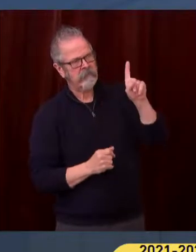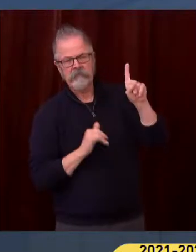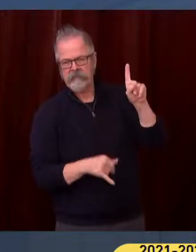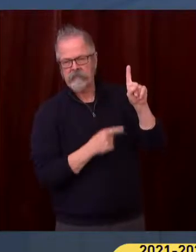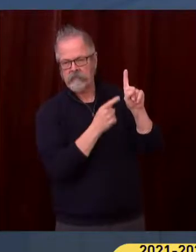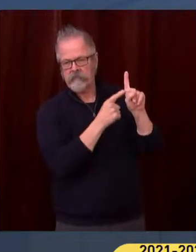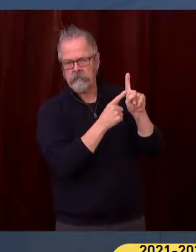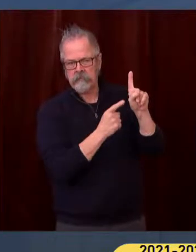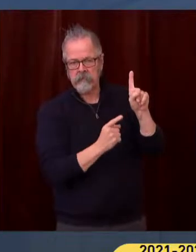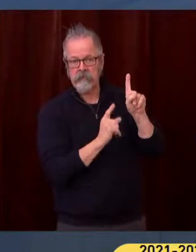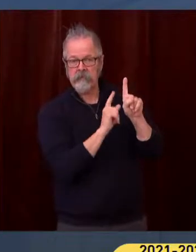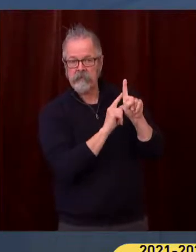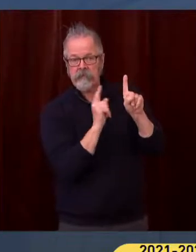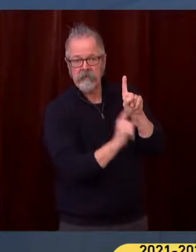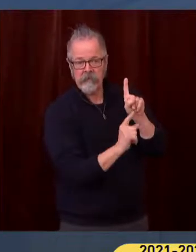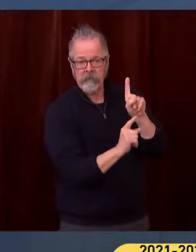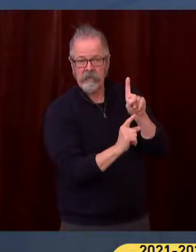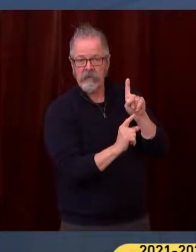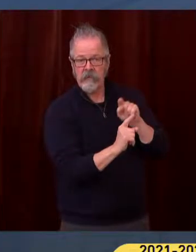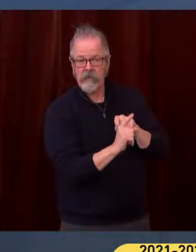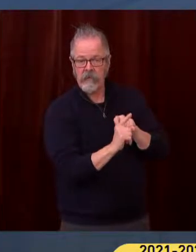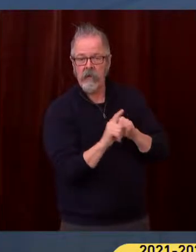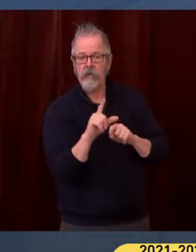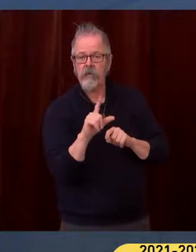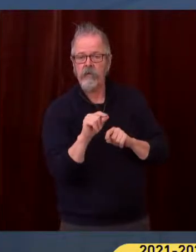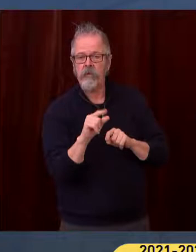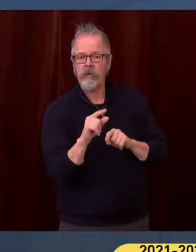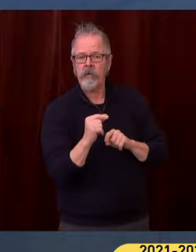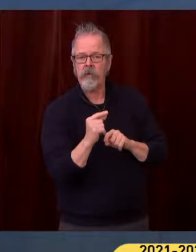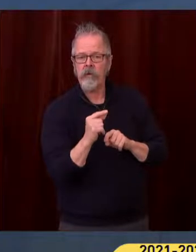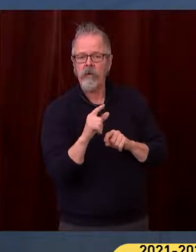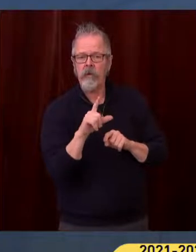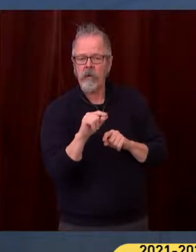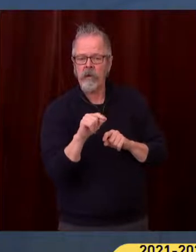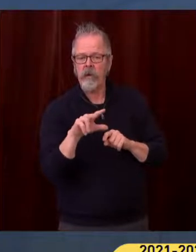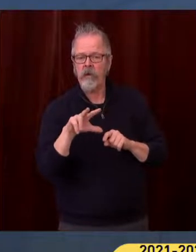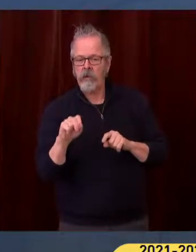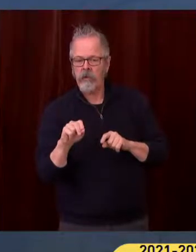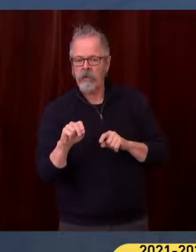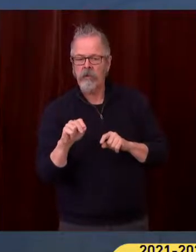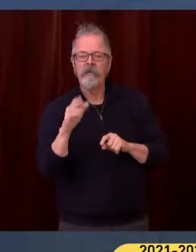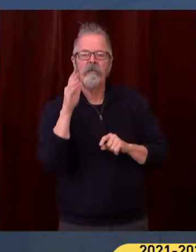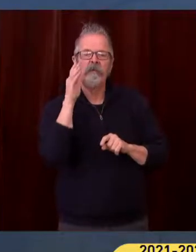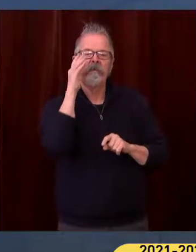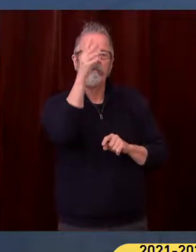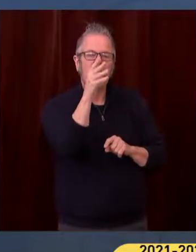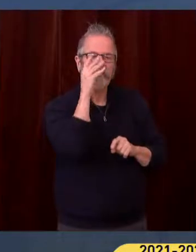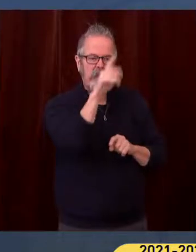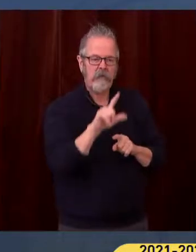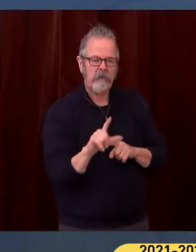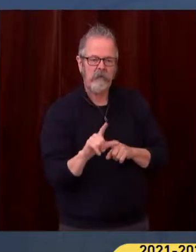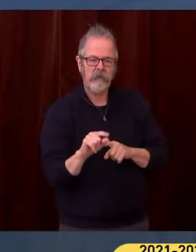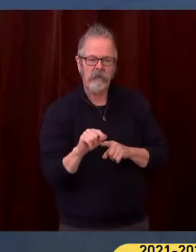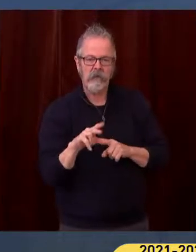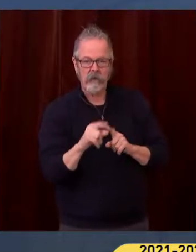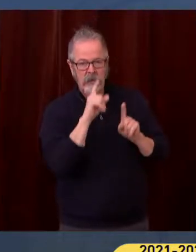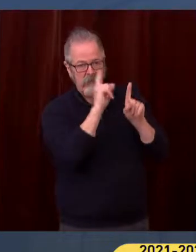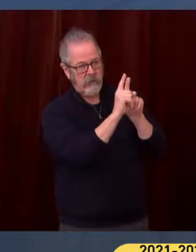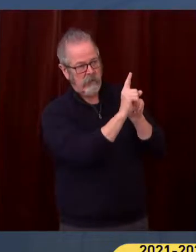And we believe that the package of things we're proposing will be able to meet that reduction, which is significant,